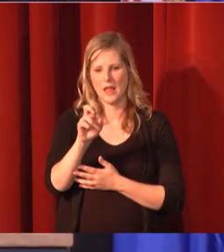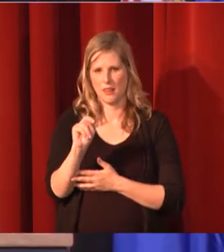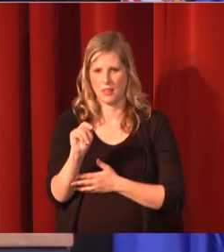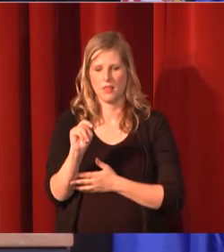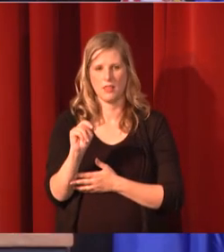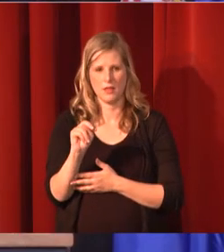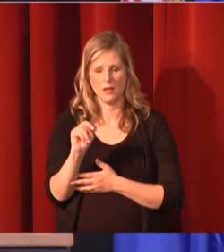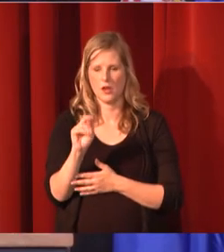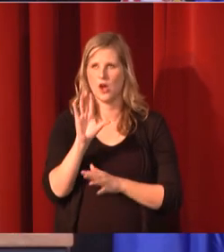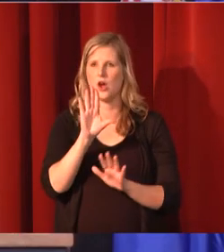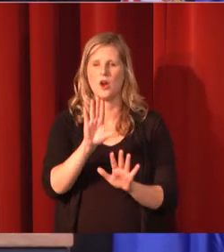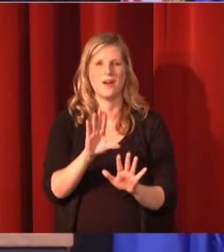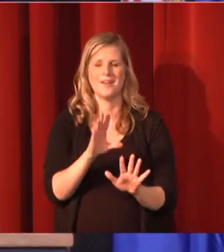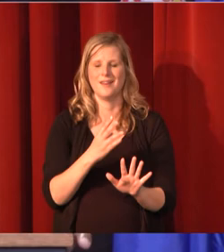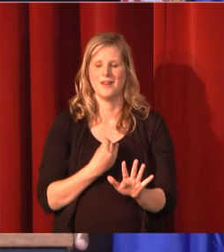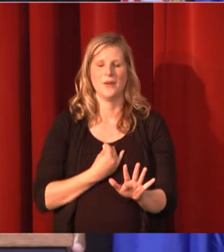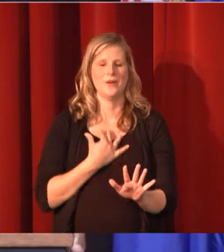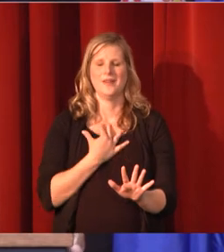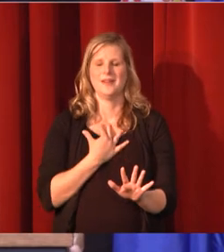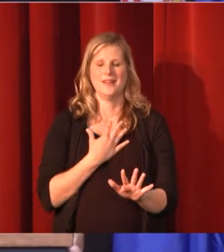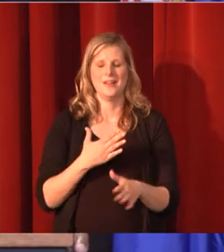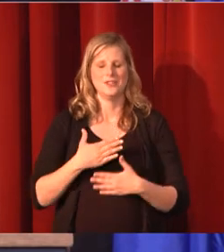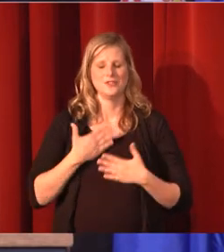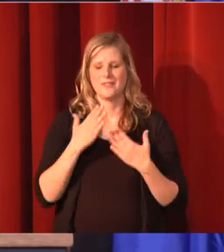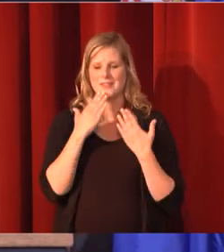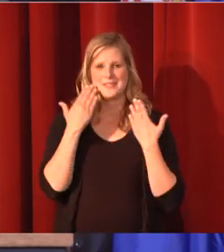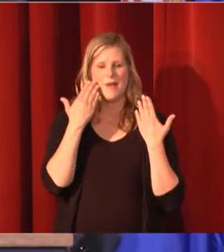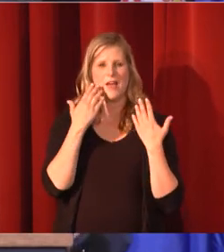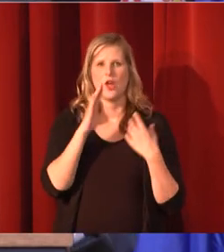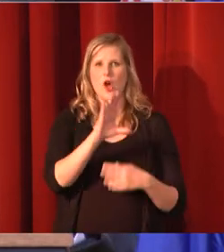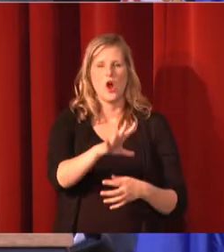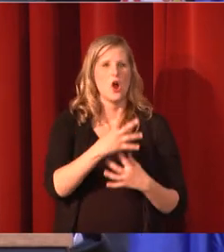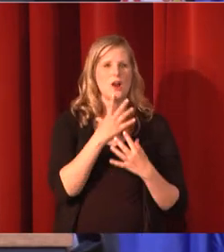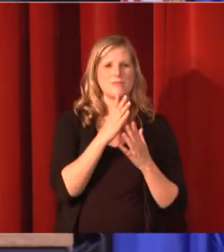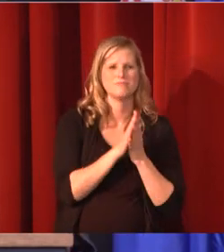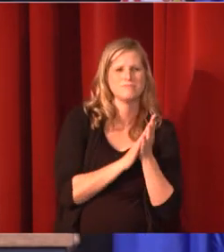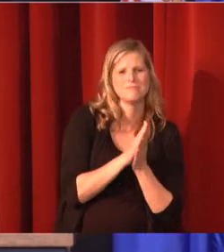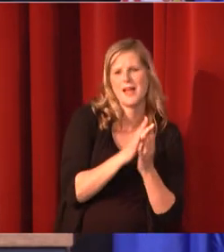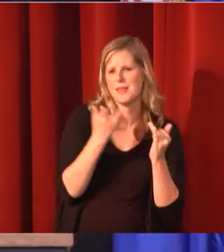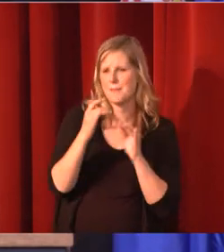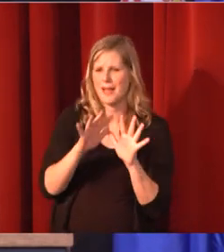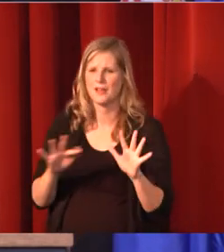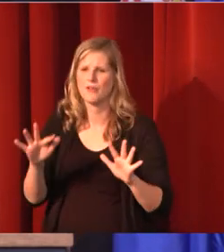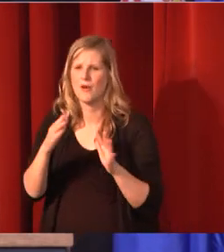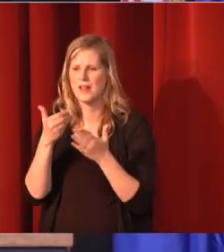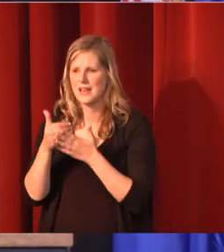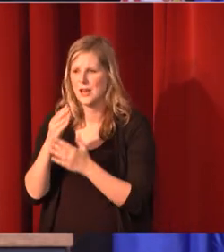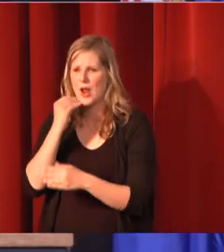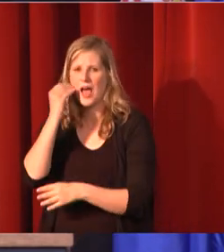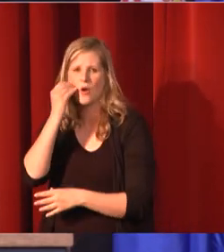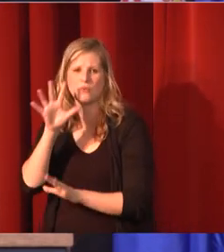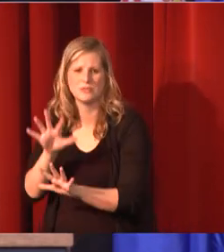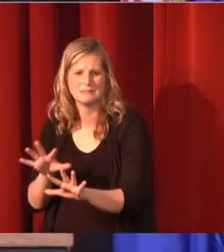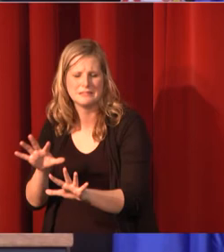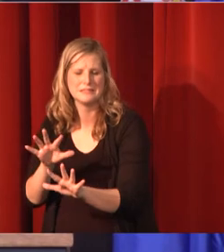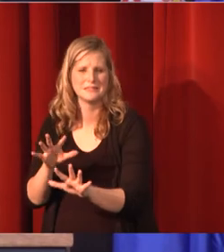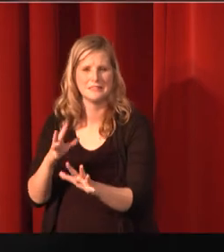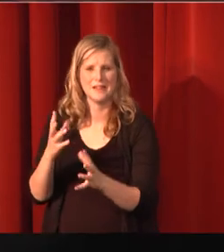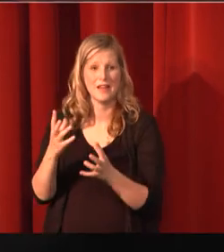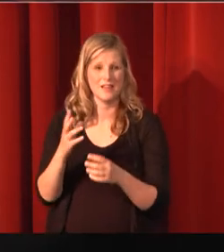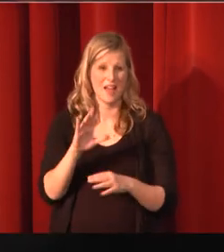infectious joyful smile her love for the playground near their house and how on